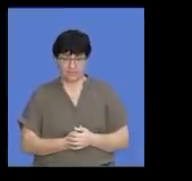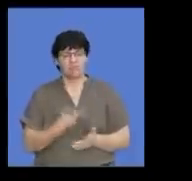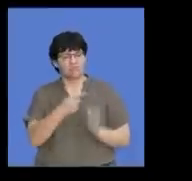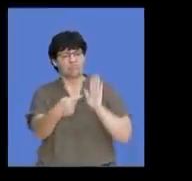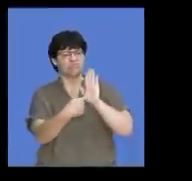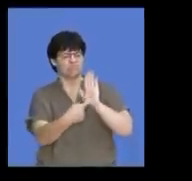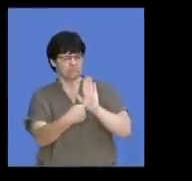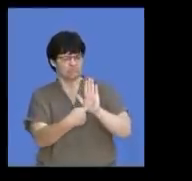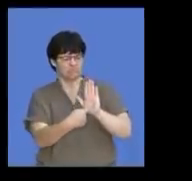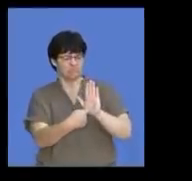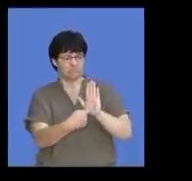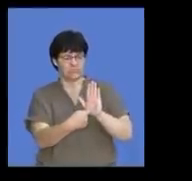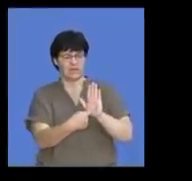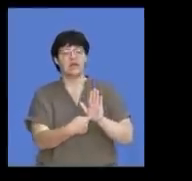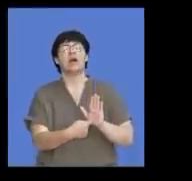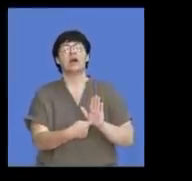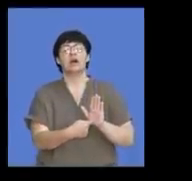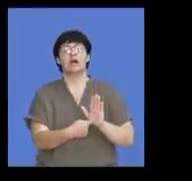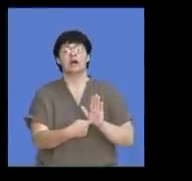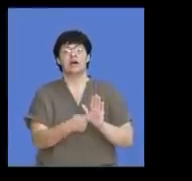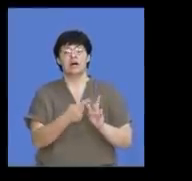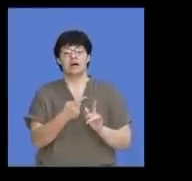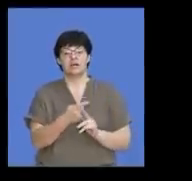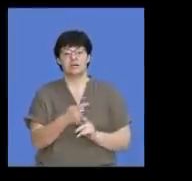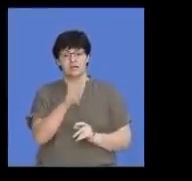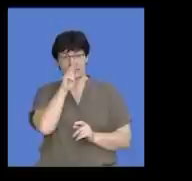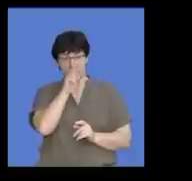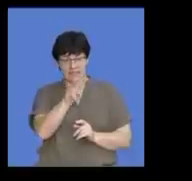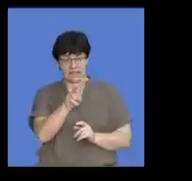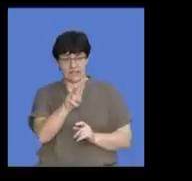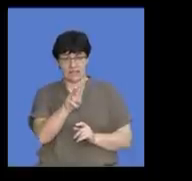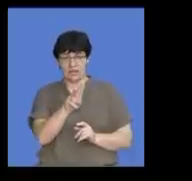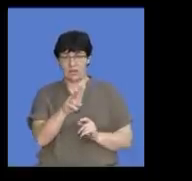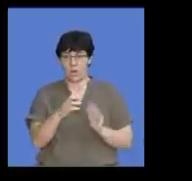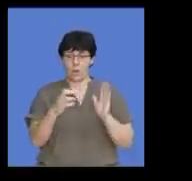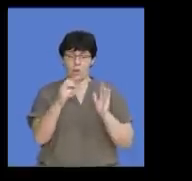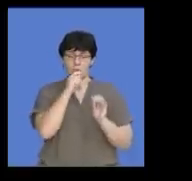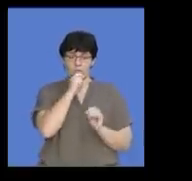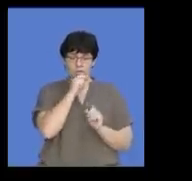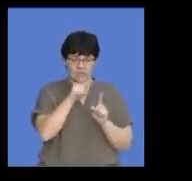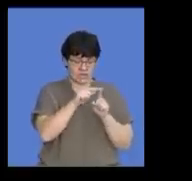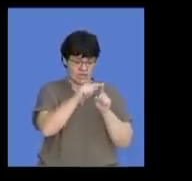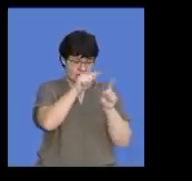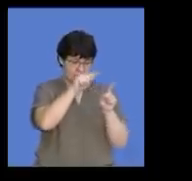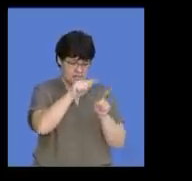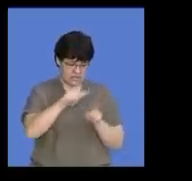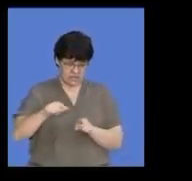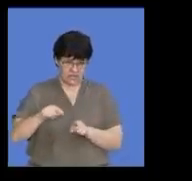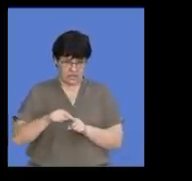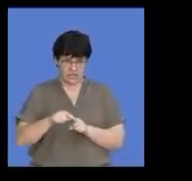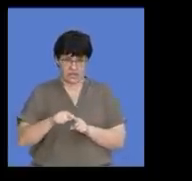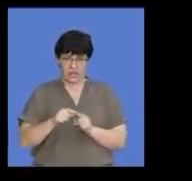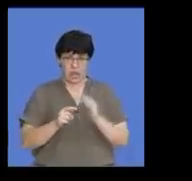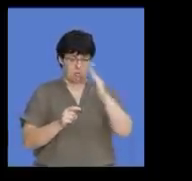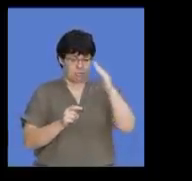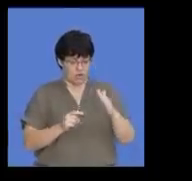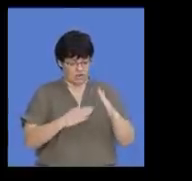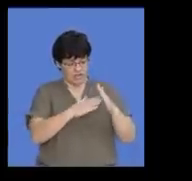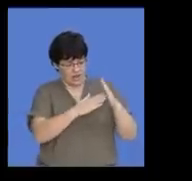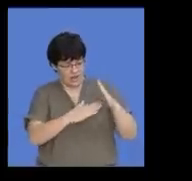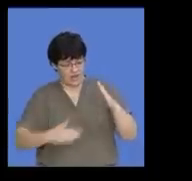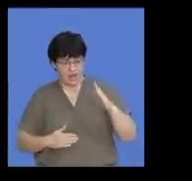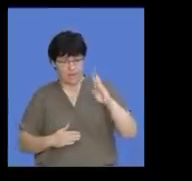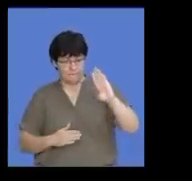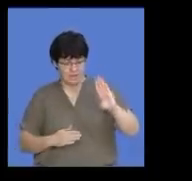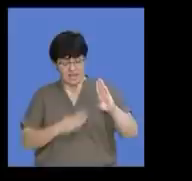example, note that in terms of the feature that we are using, you have a breadth and you have a